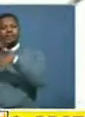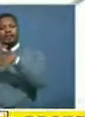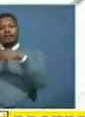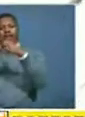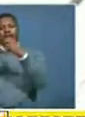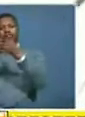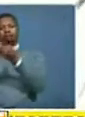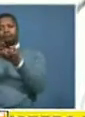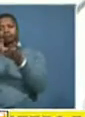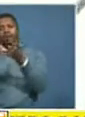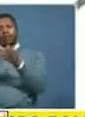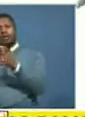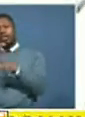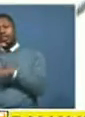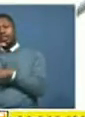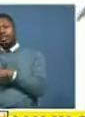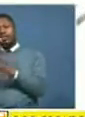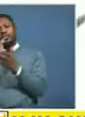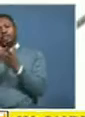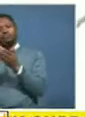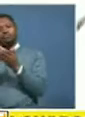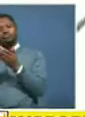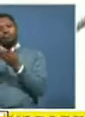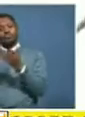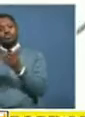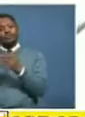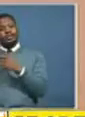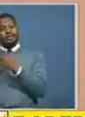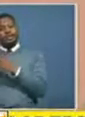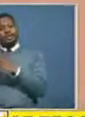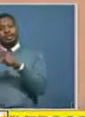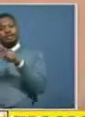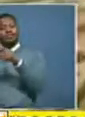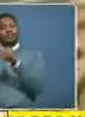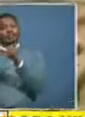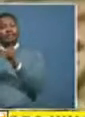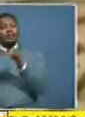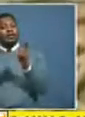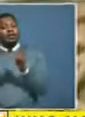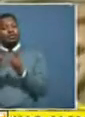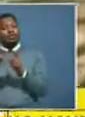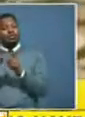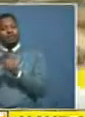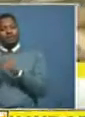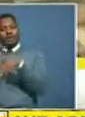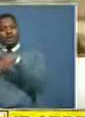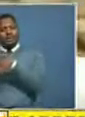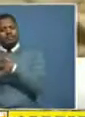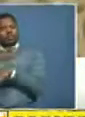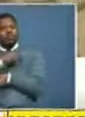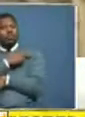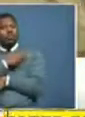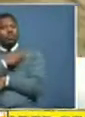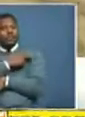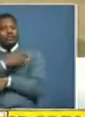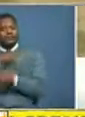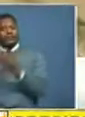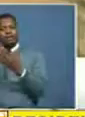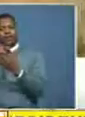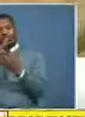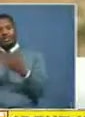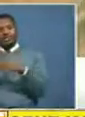power supply to over 30,000 customers in three operational districts, which affected hospitals, among